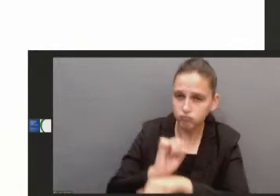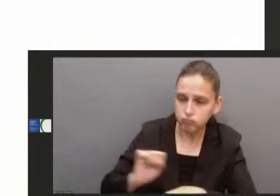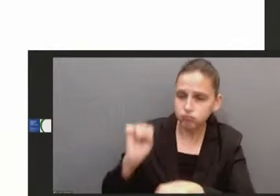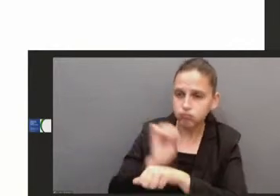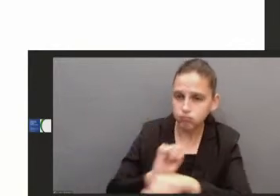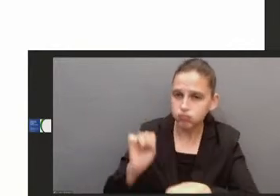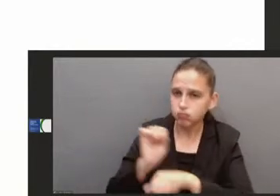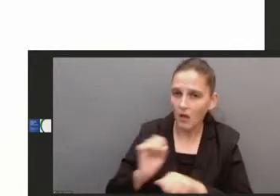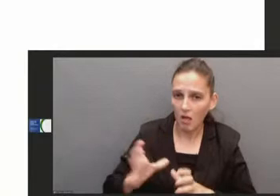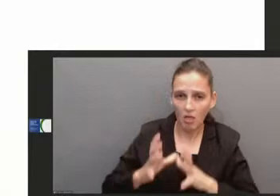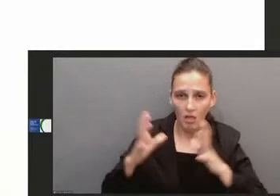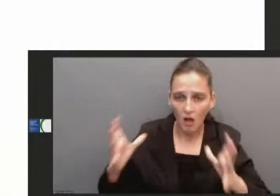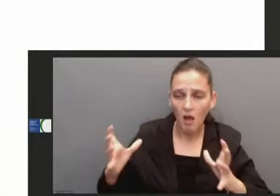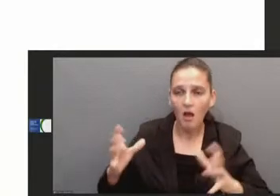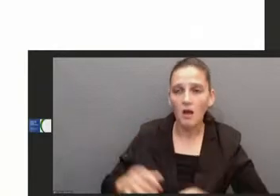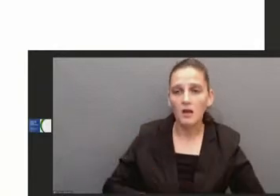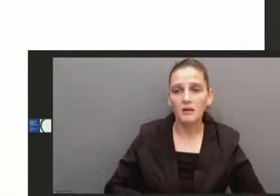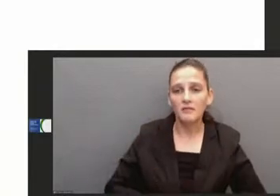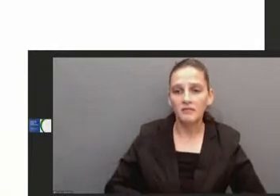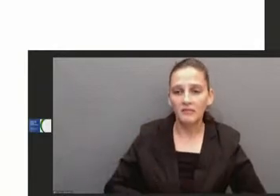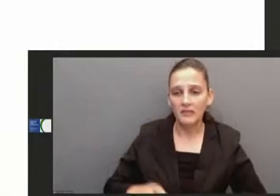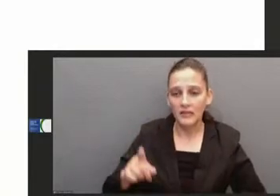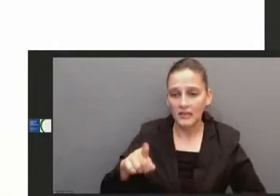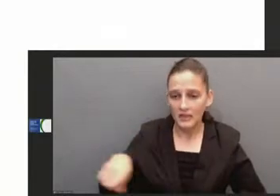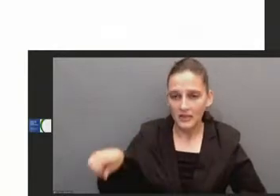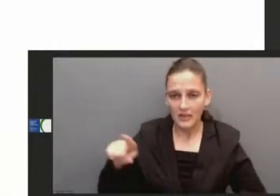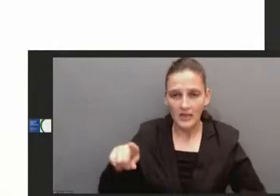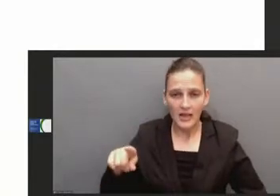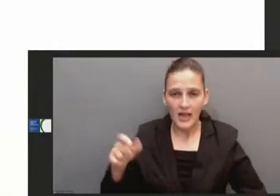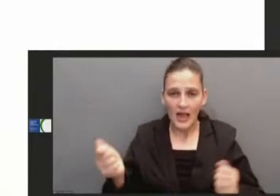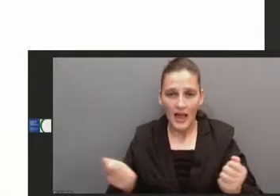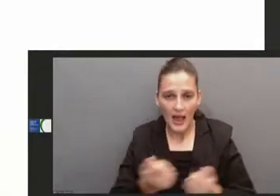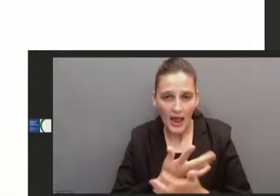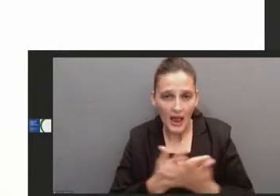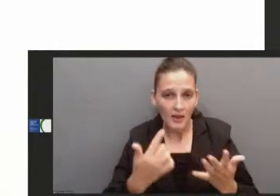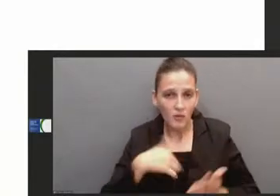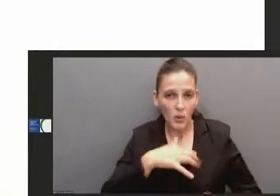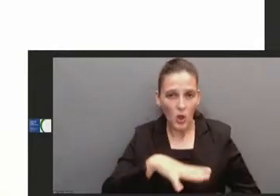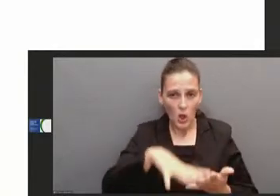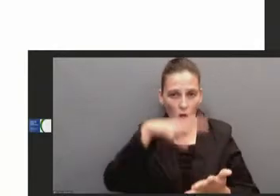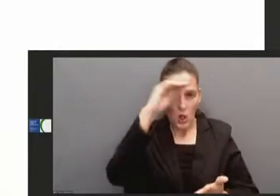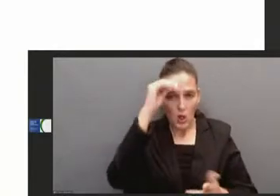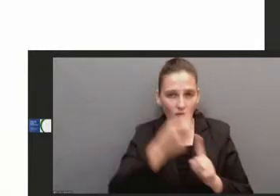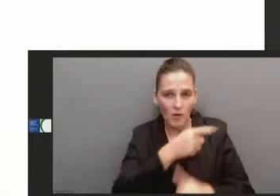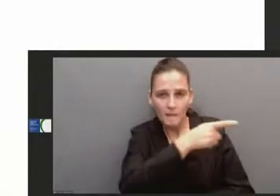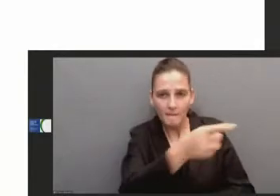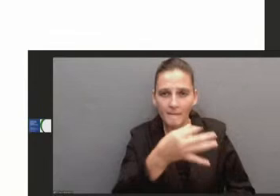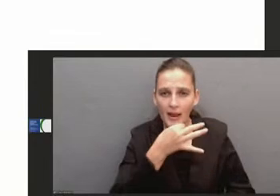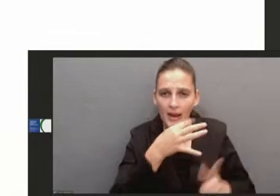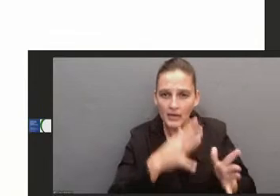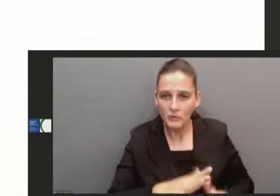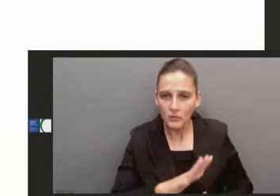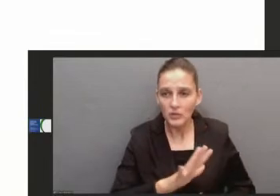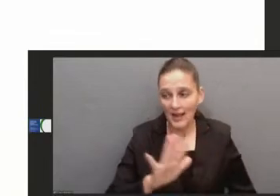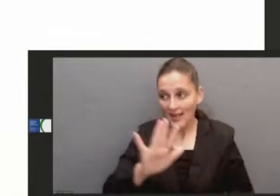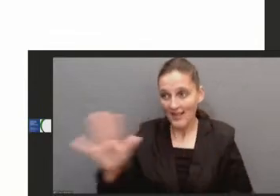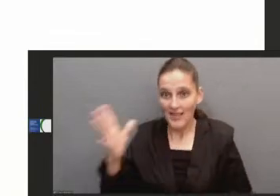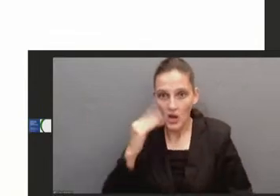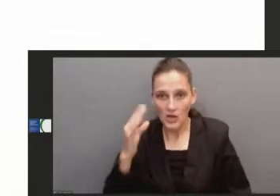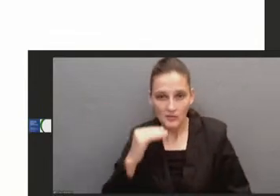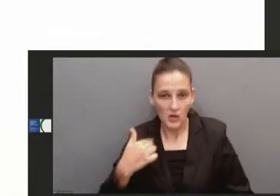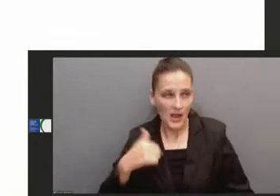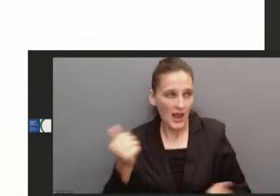soul into trying to coalesce everything we've learned from the subject matter experts and their own experiences into